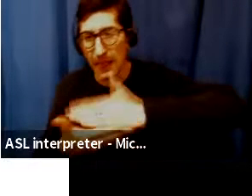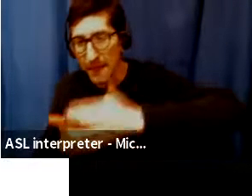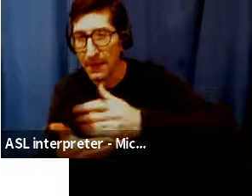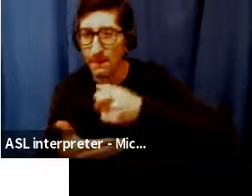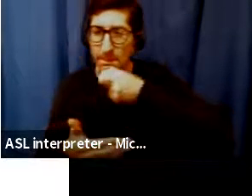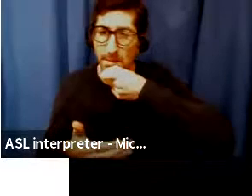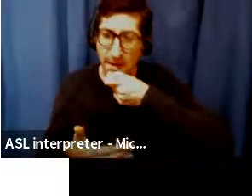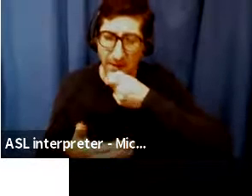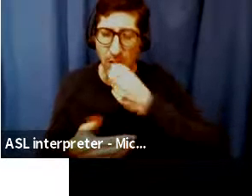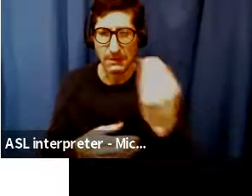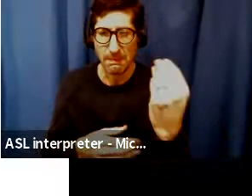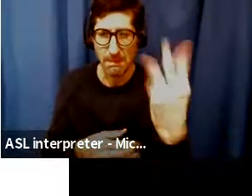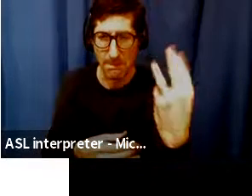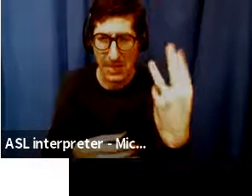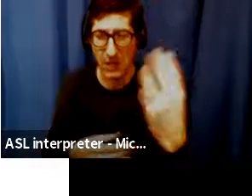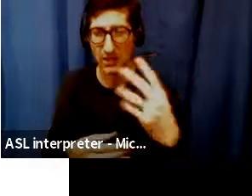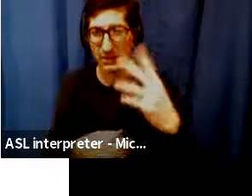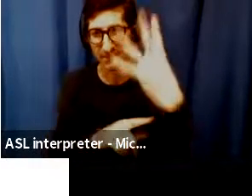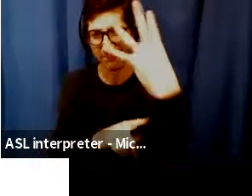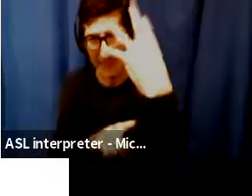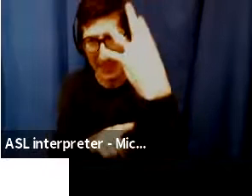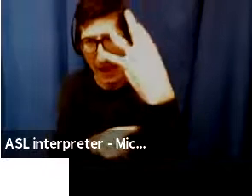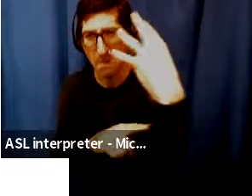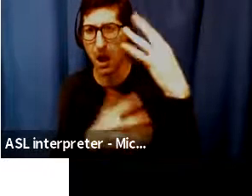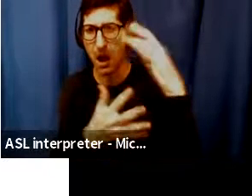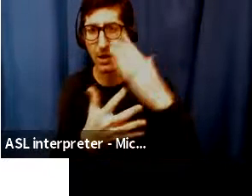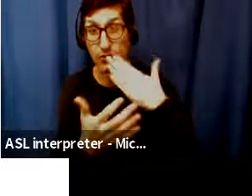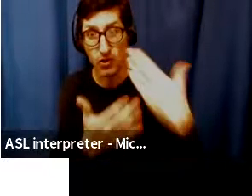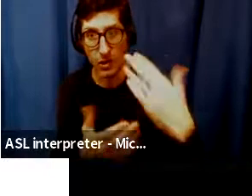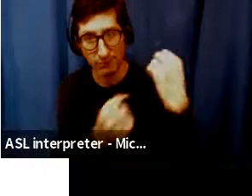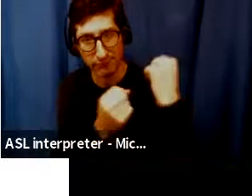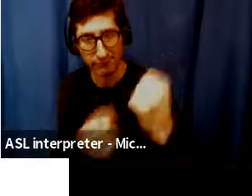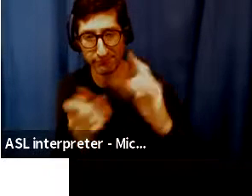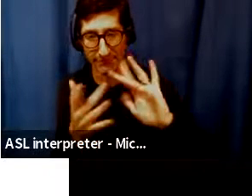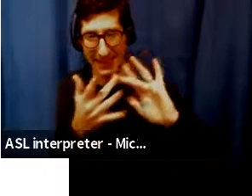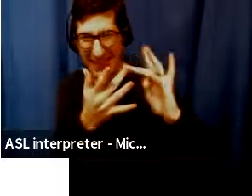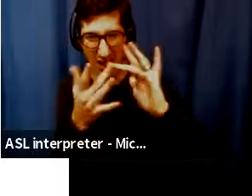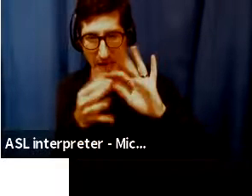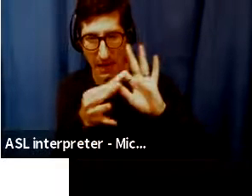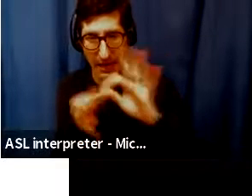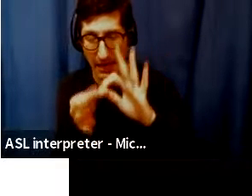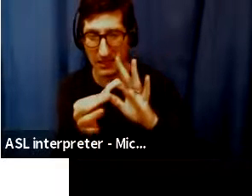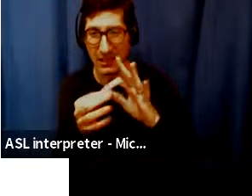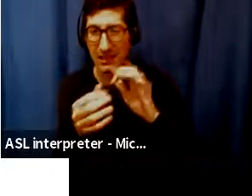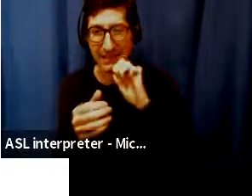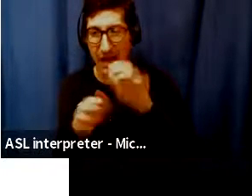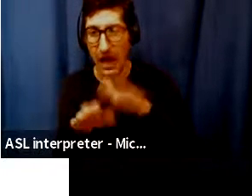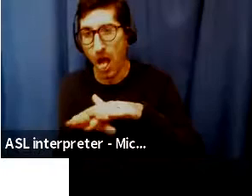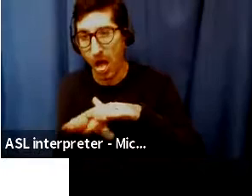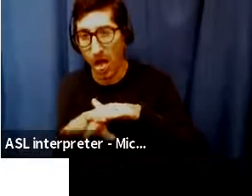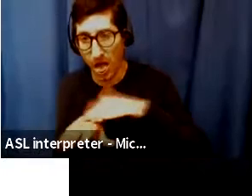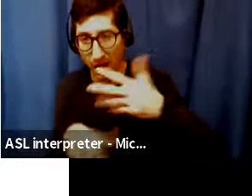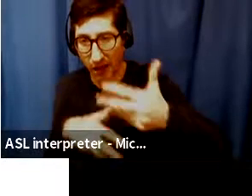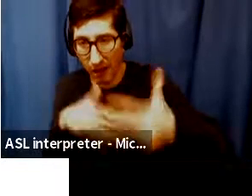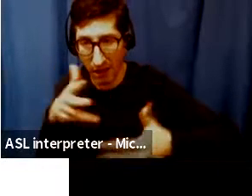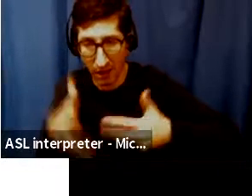microphone, speakers, video camera, good internet connection, so no lag time. Staff need to be